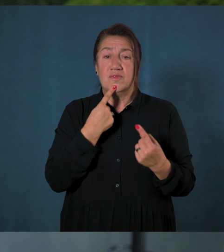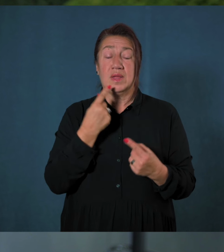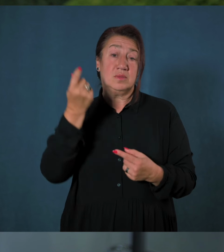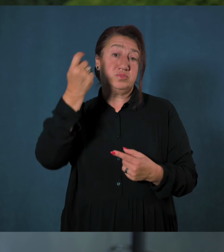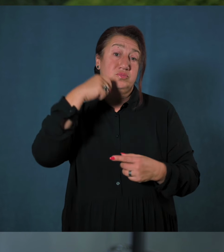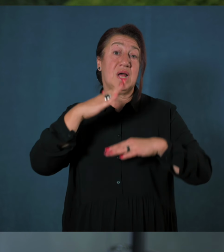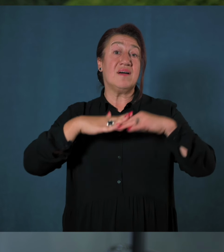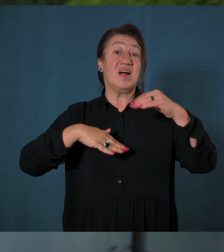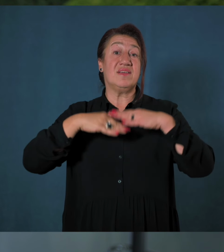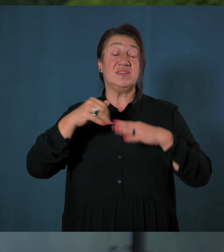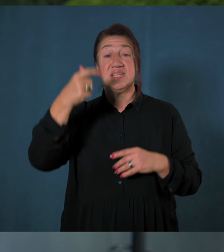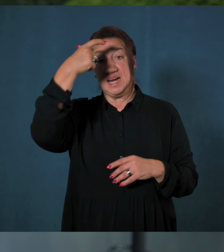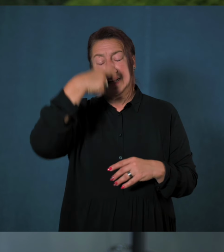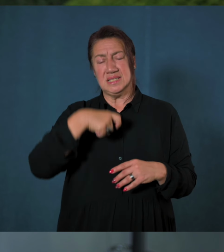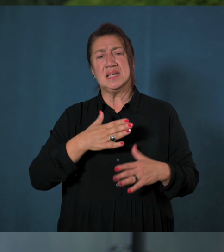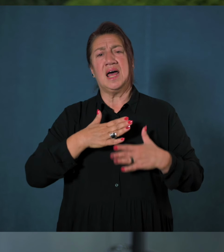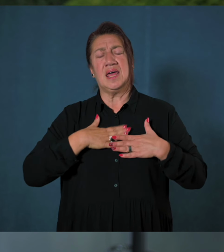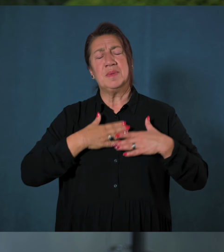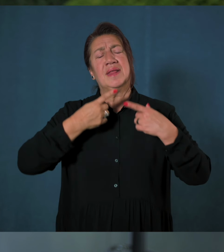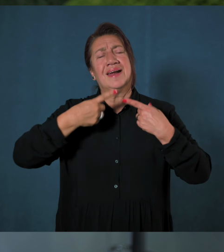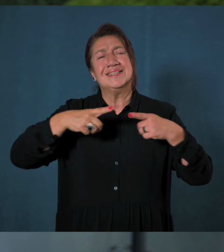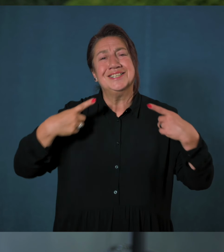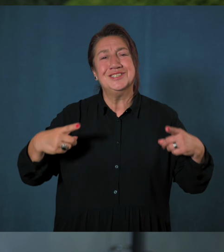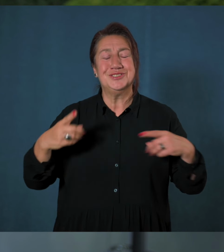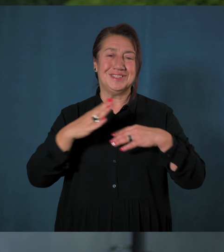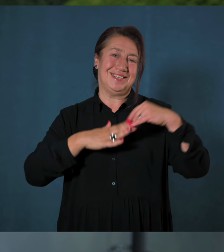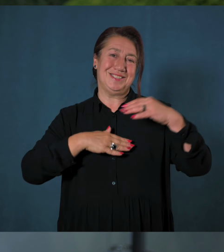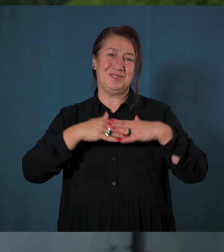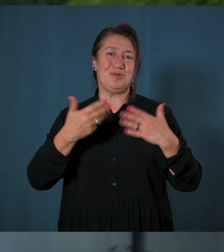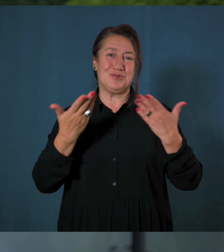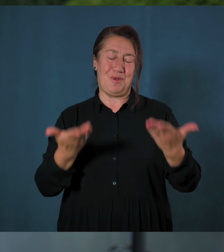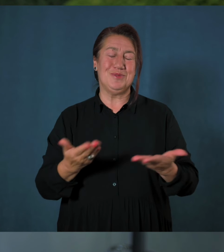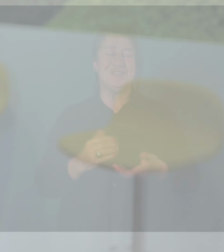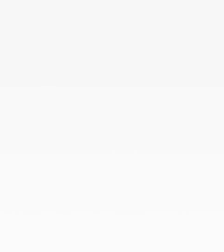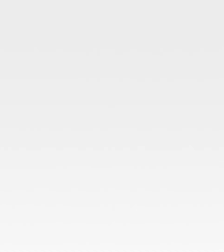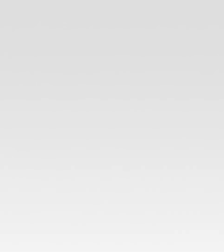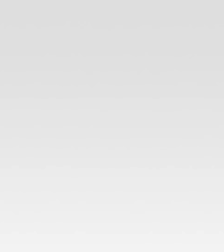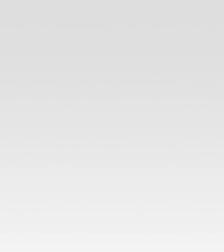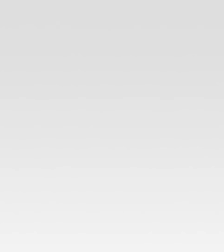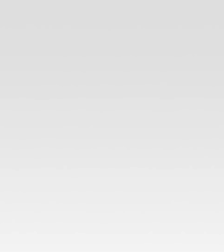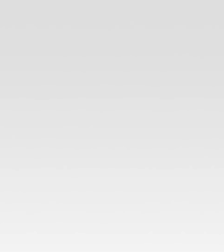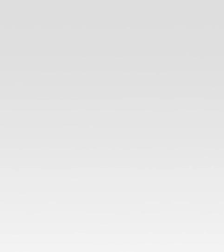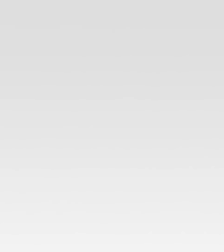providing reasonable accommodation to qualified, differently abled individuals.